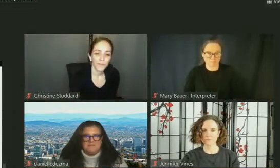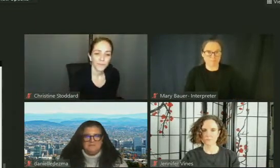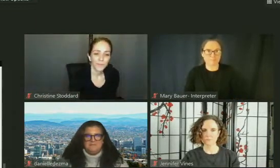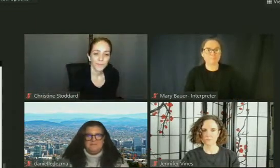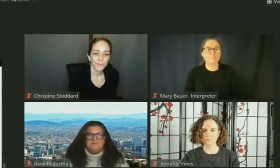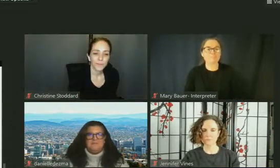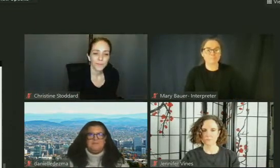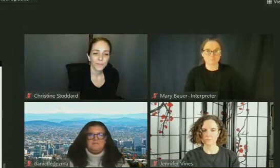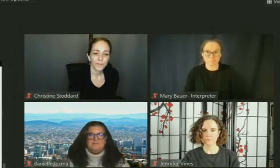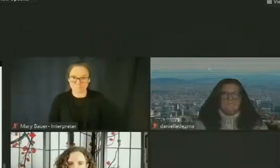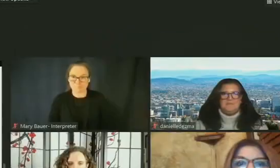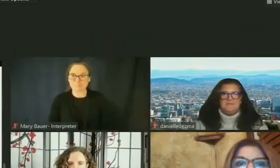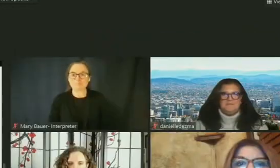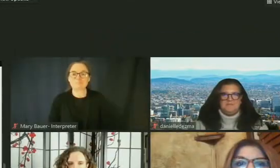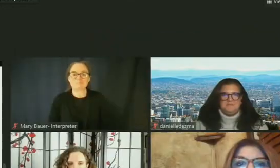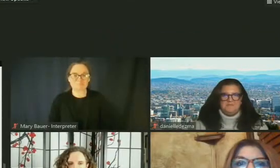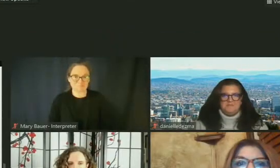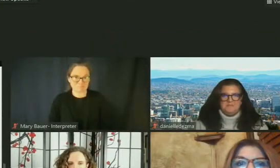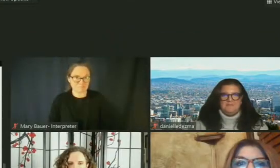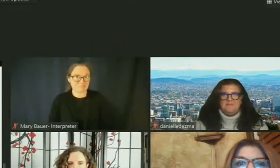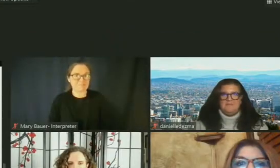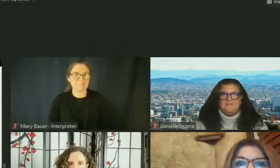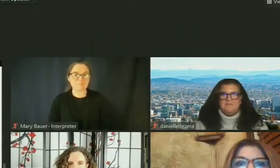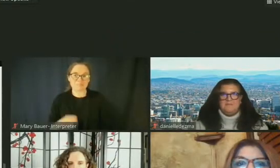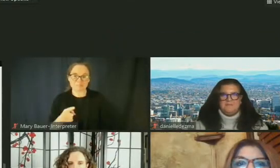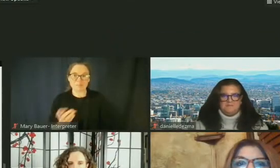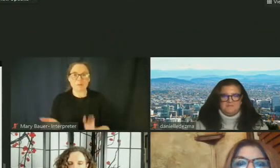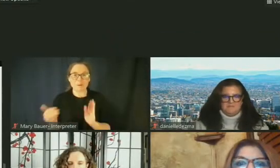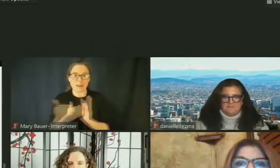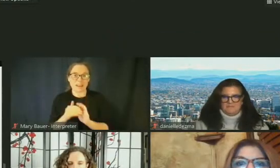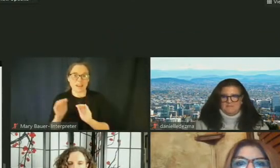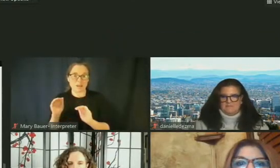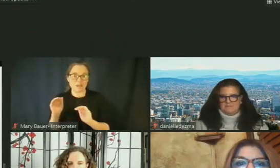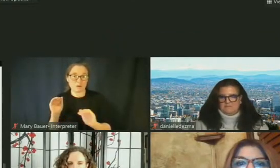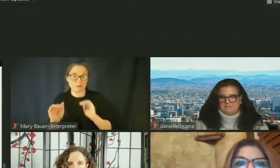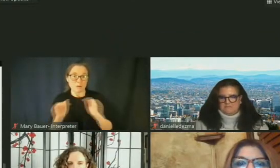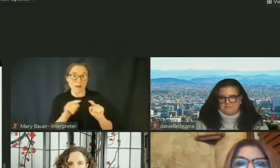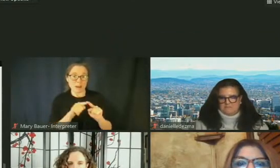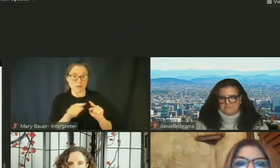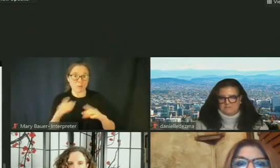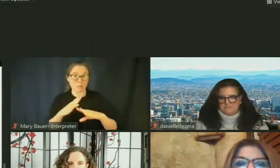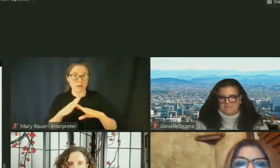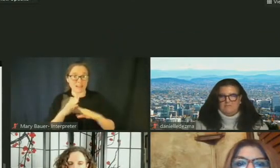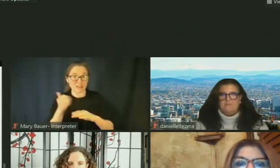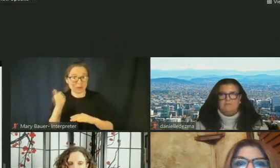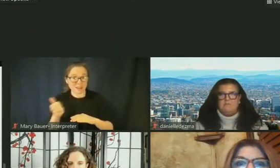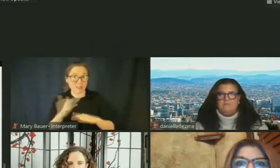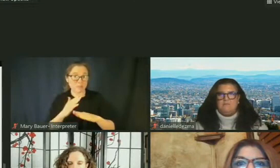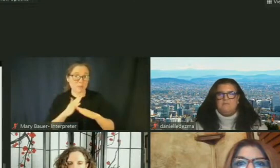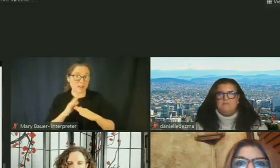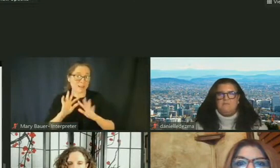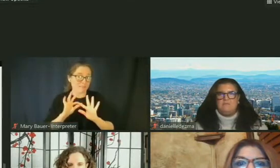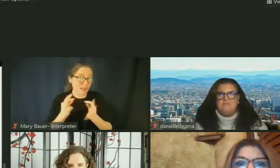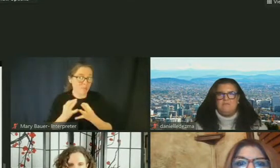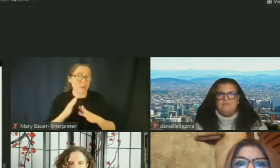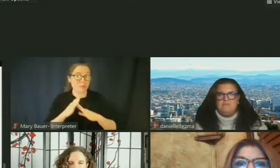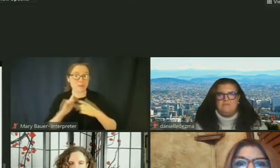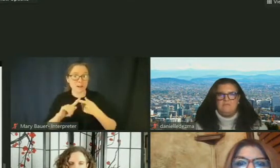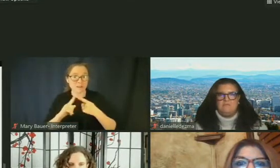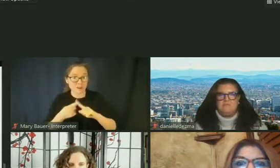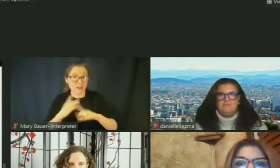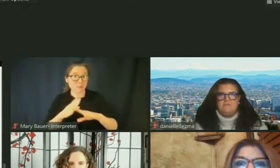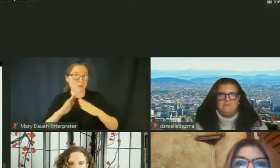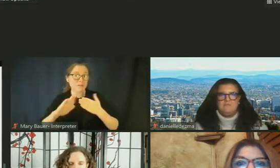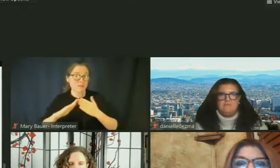So as I prepare to wrap up, we definitely want to remind folks to protect yourselves, your family, your friends, and your community by getting